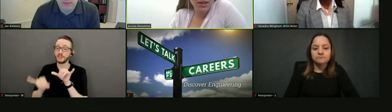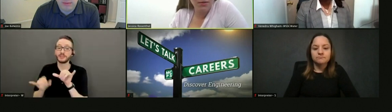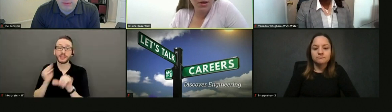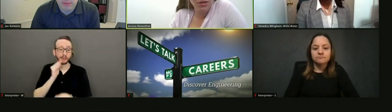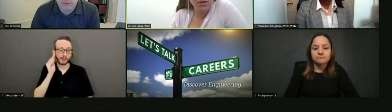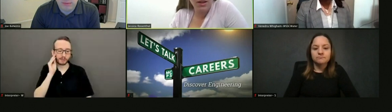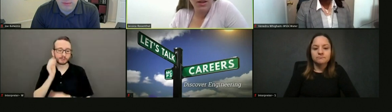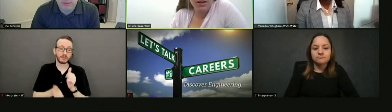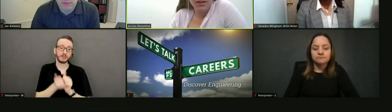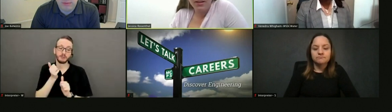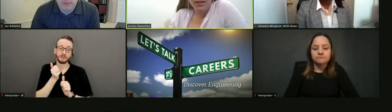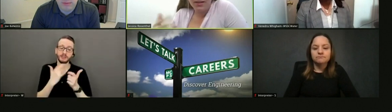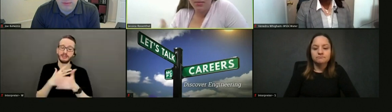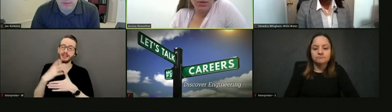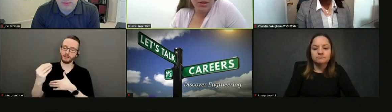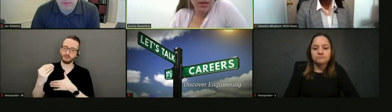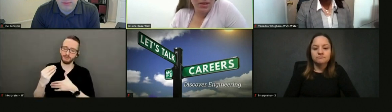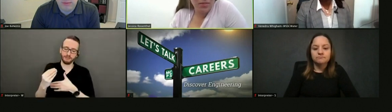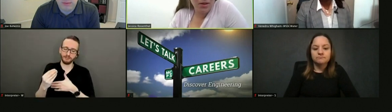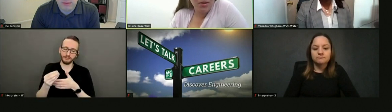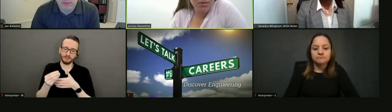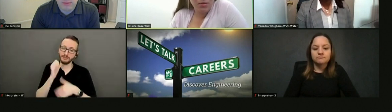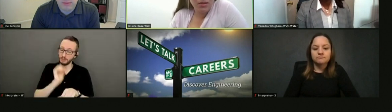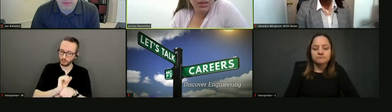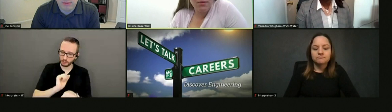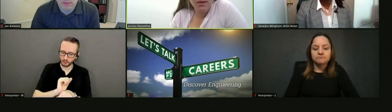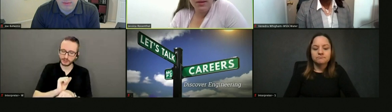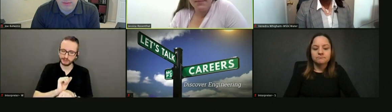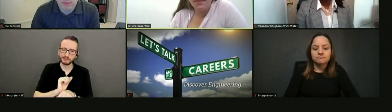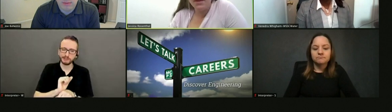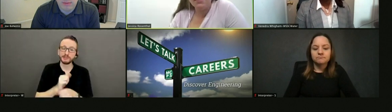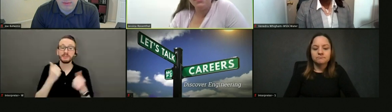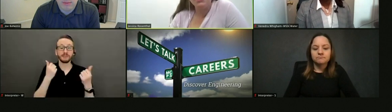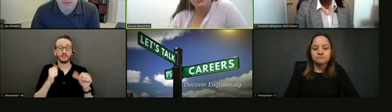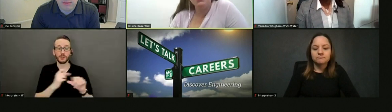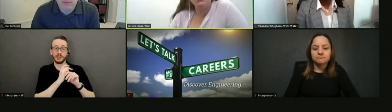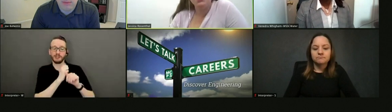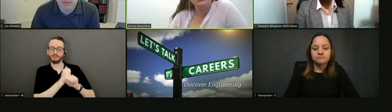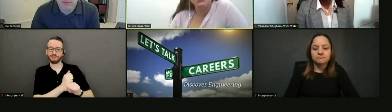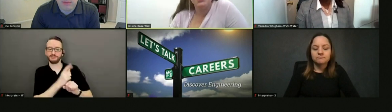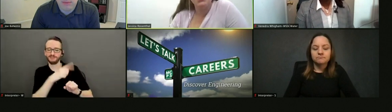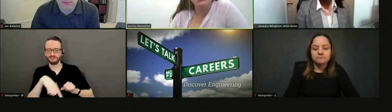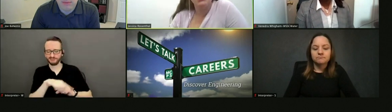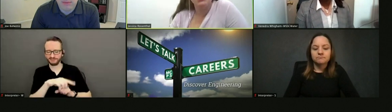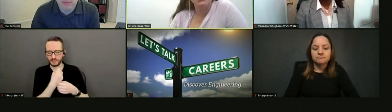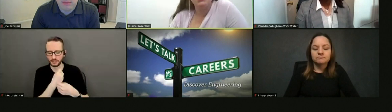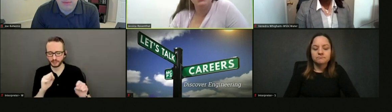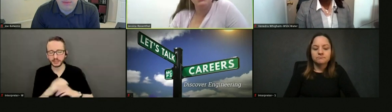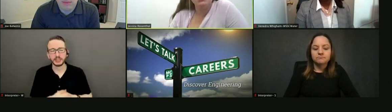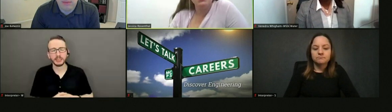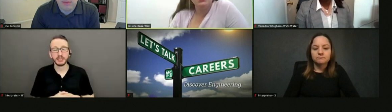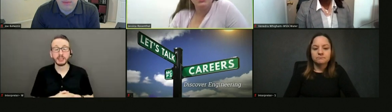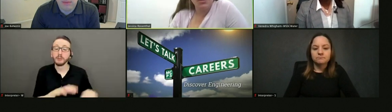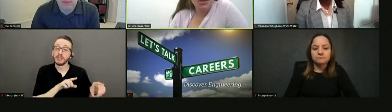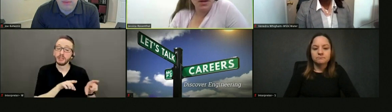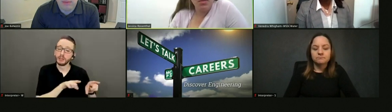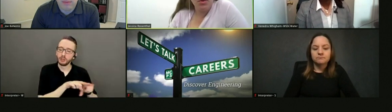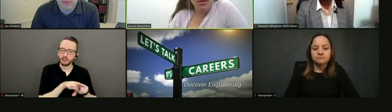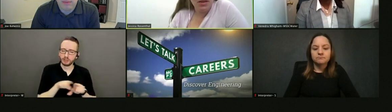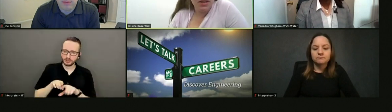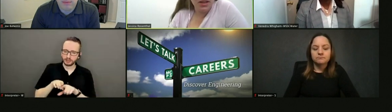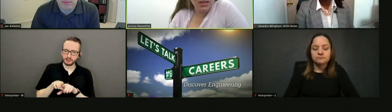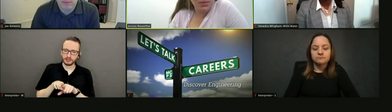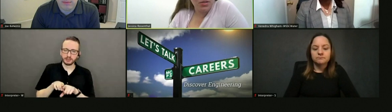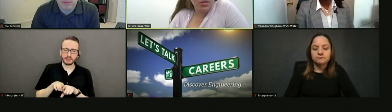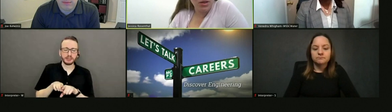for the most part outside of work, so that we're trying to keep other employees safe. And then the other thing I'd say, it's really